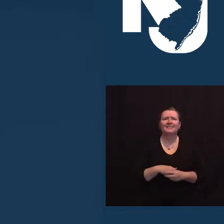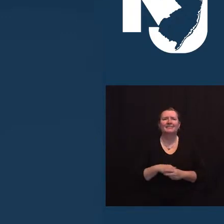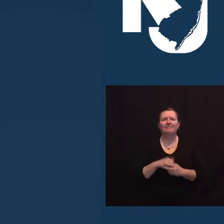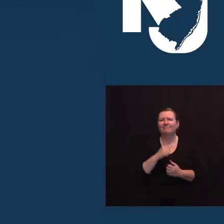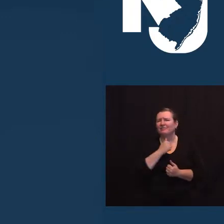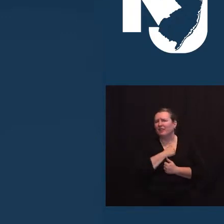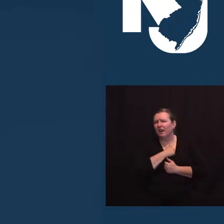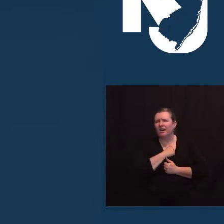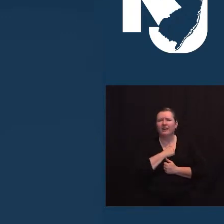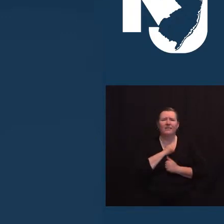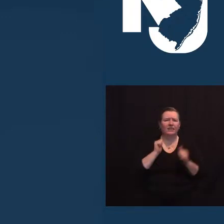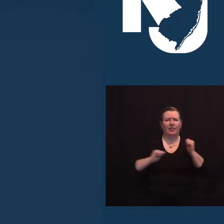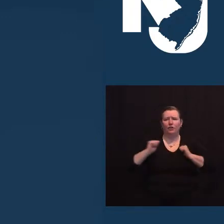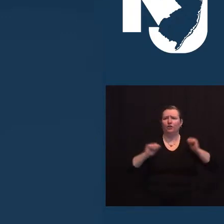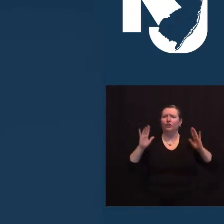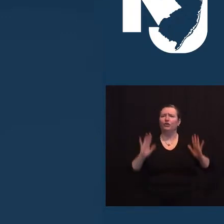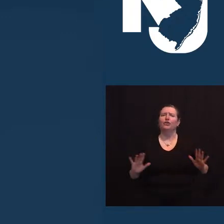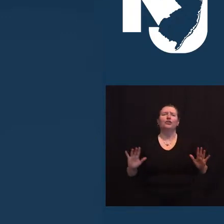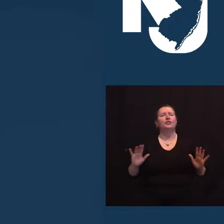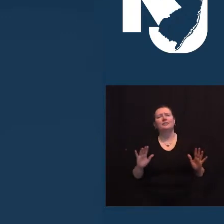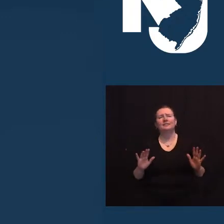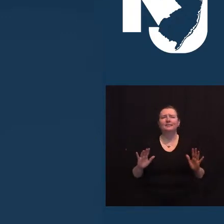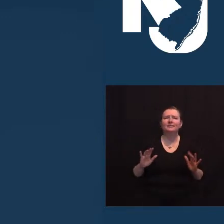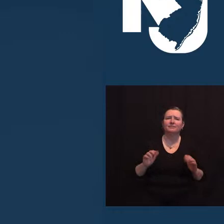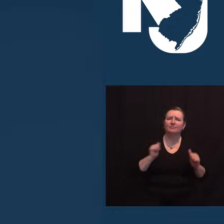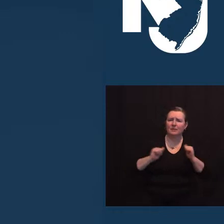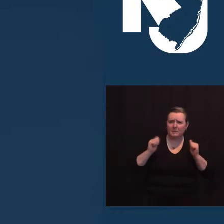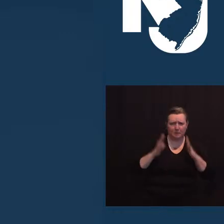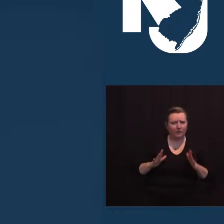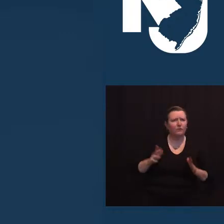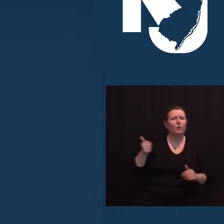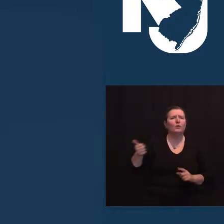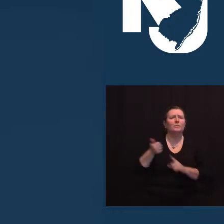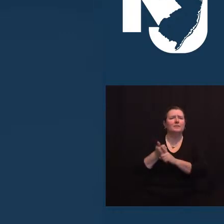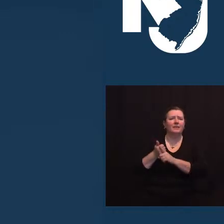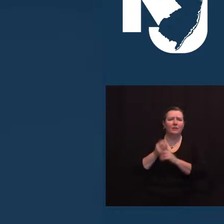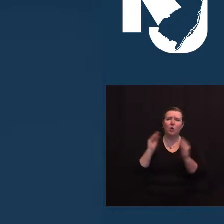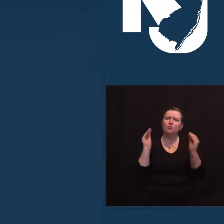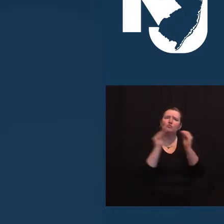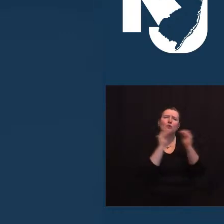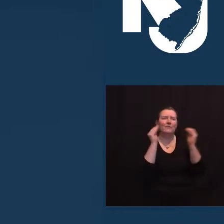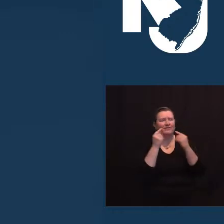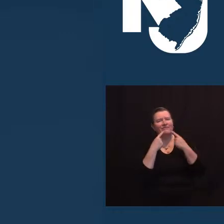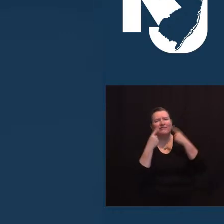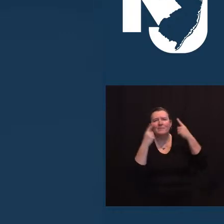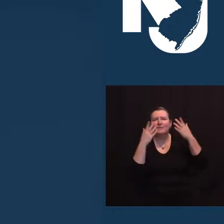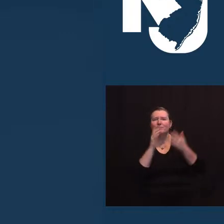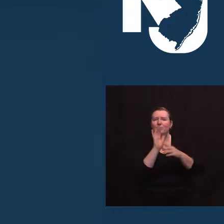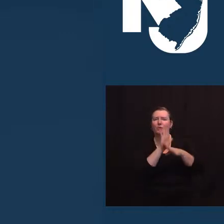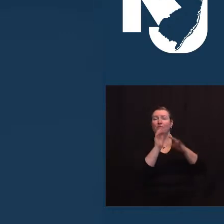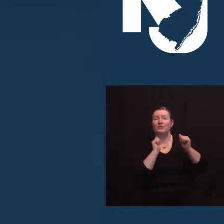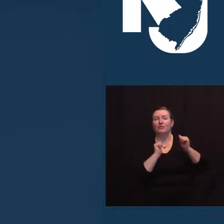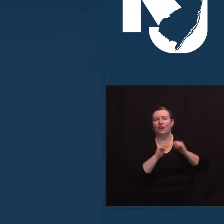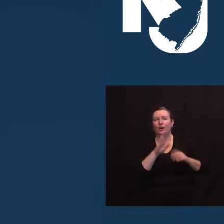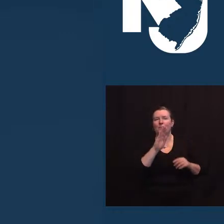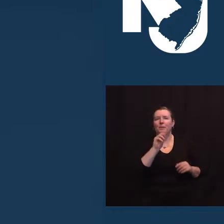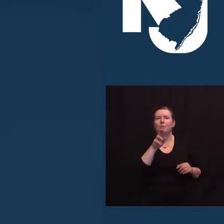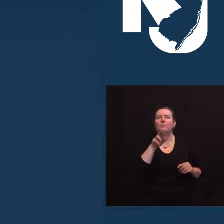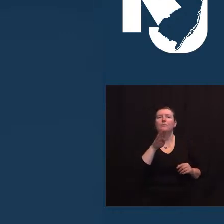competition where he got to perform and even share an onstage kiss with Barbara Stanwyck.